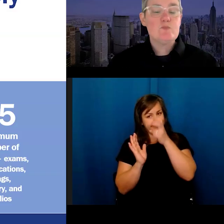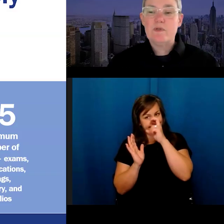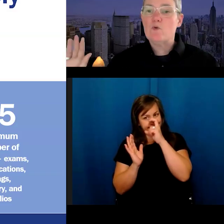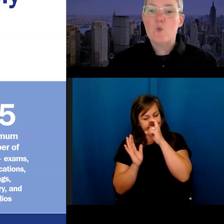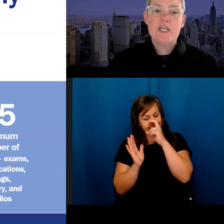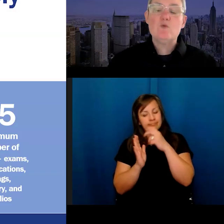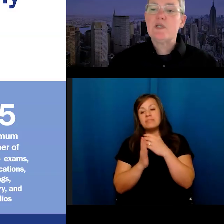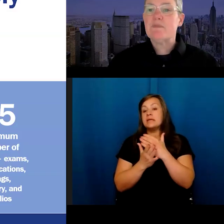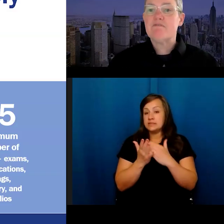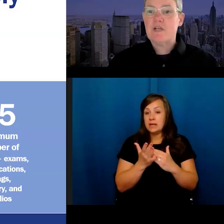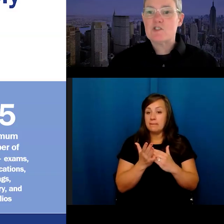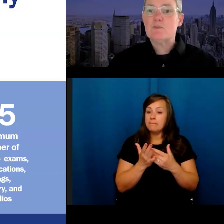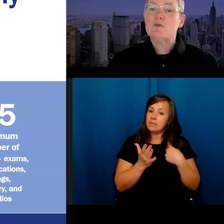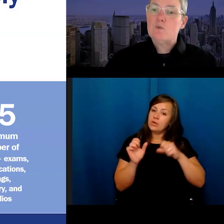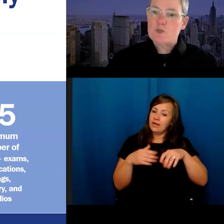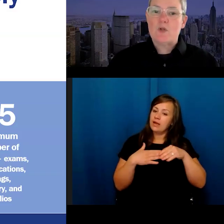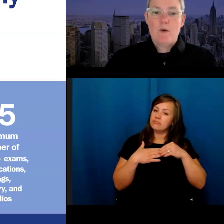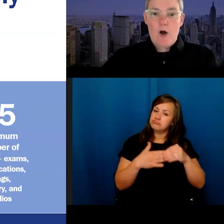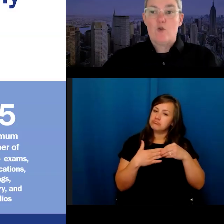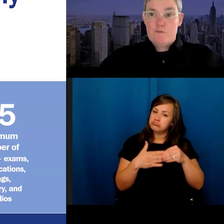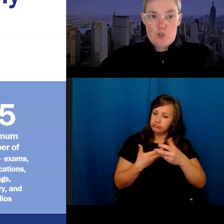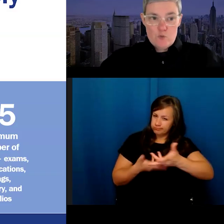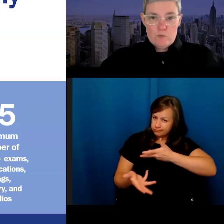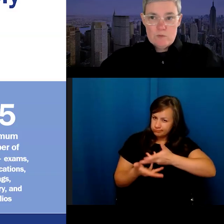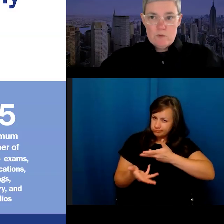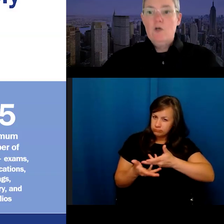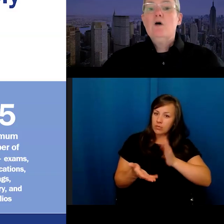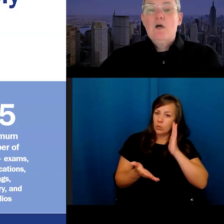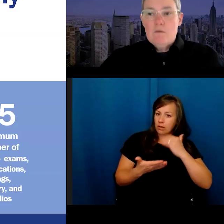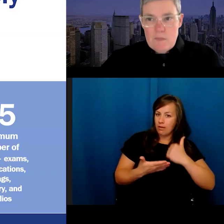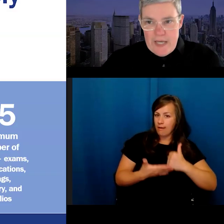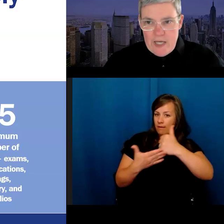fast rules, but when we can be flexible, which will help all of you,